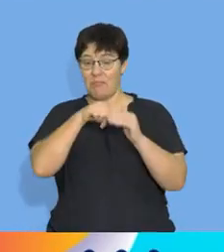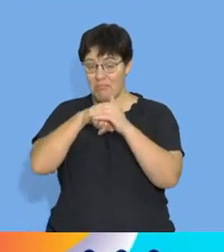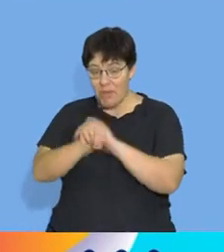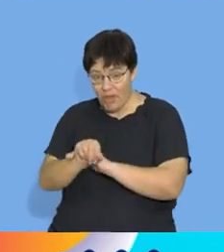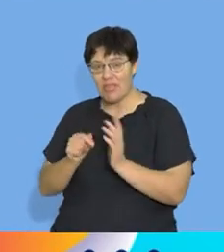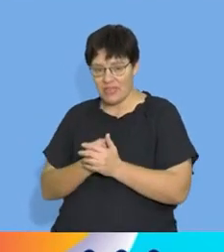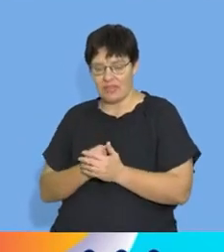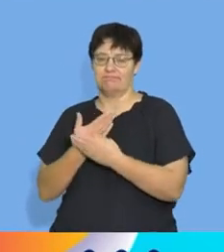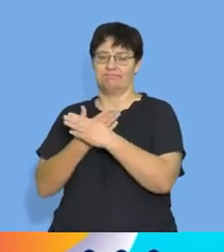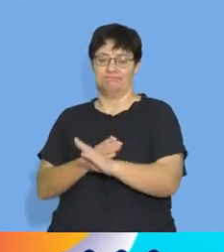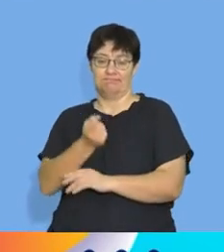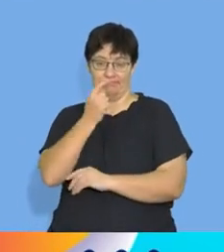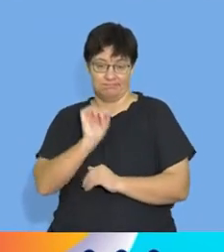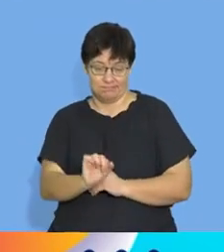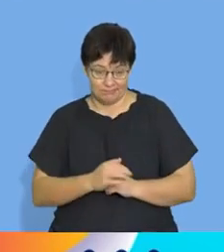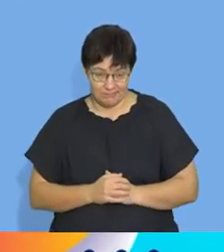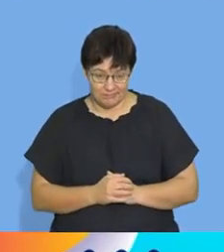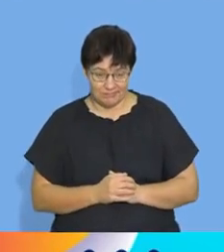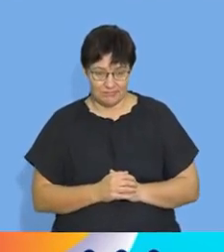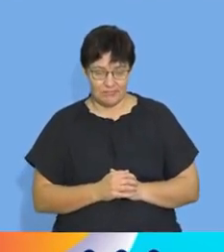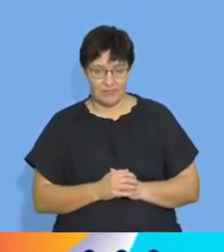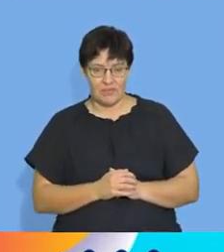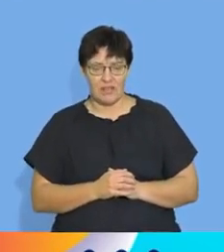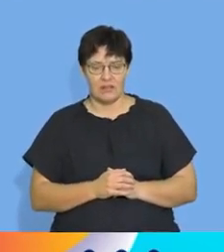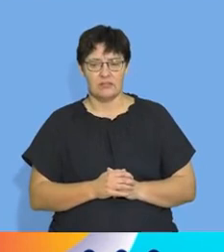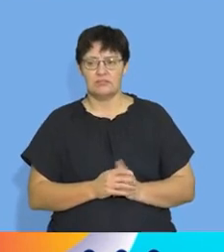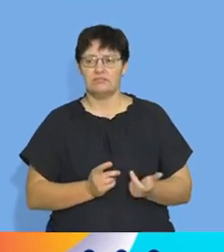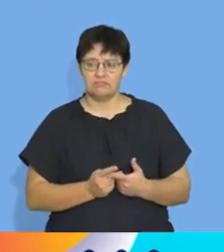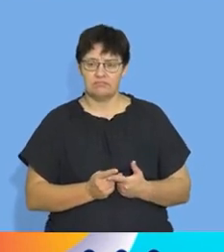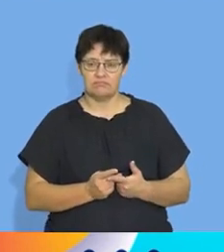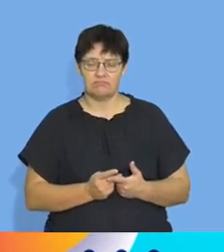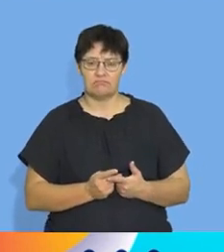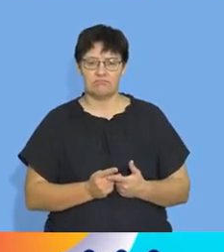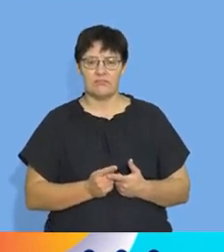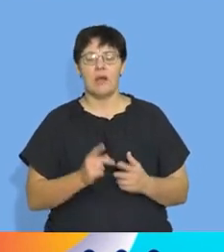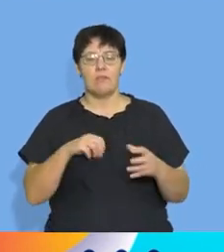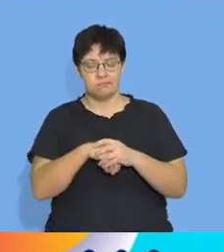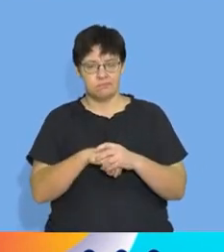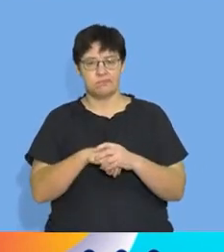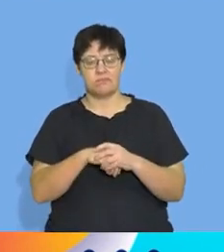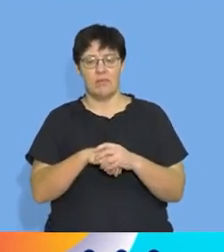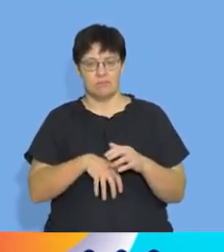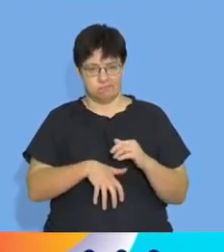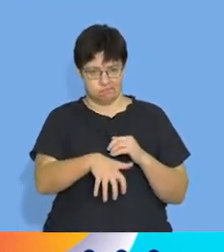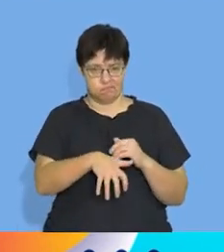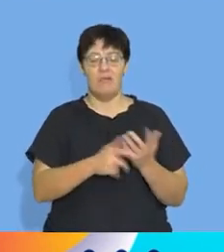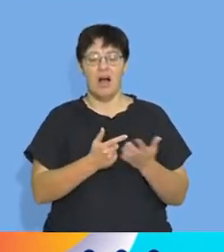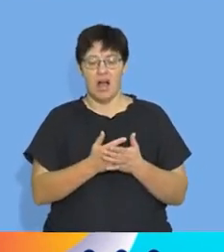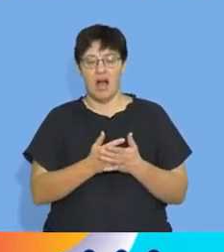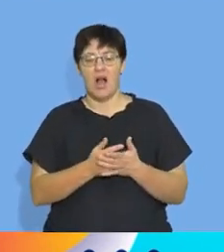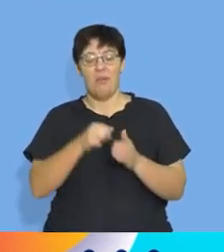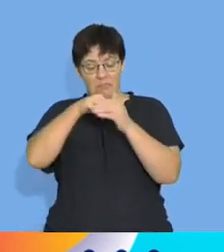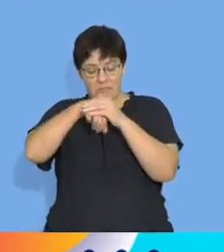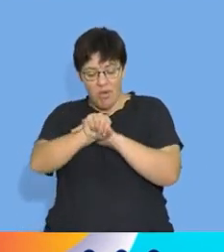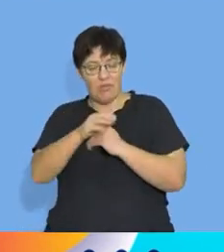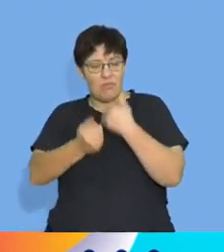It's important that we understand the process of fertilization for us to then move on to the process of birth and what happens during the